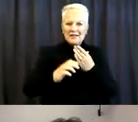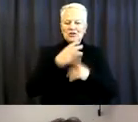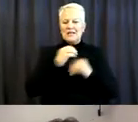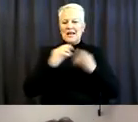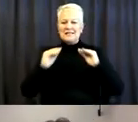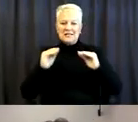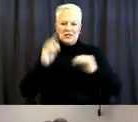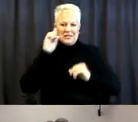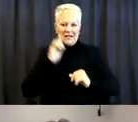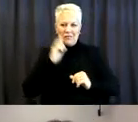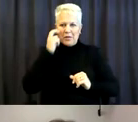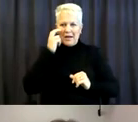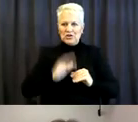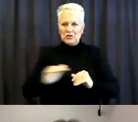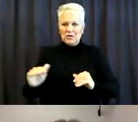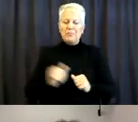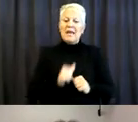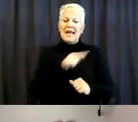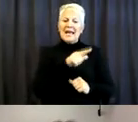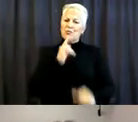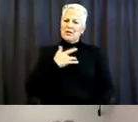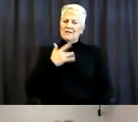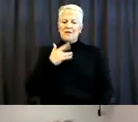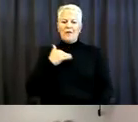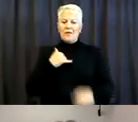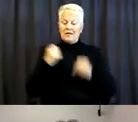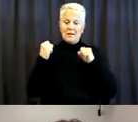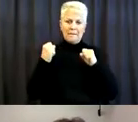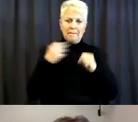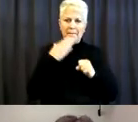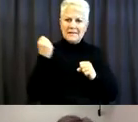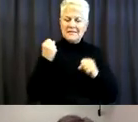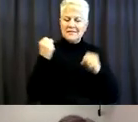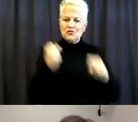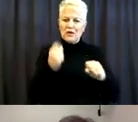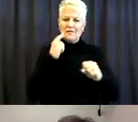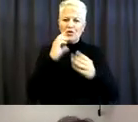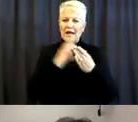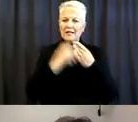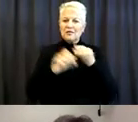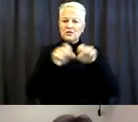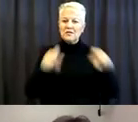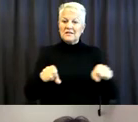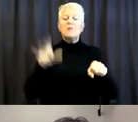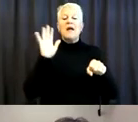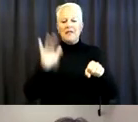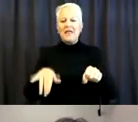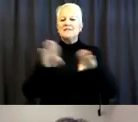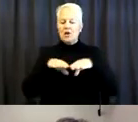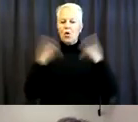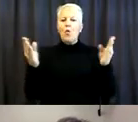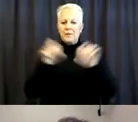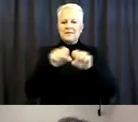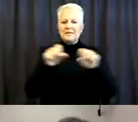deafblind children. And he really felt that the greatest strength of a calendar system is that it's an open system. So it